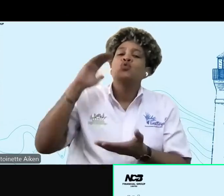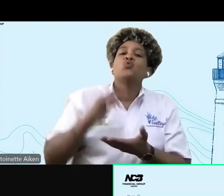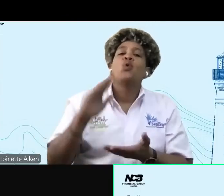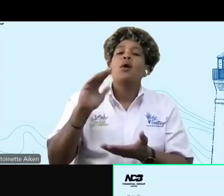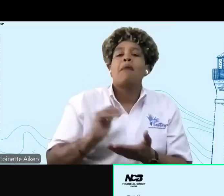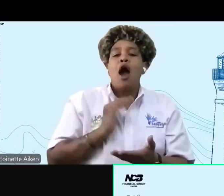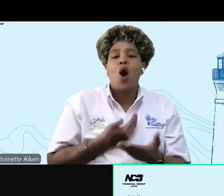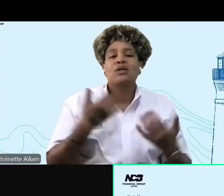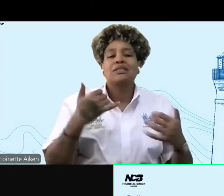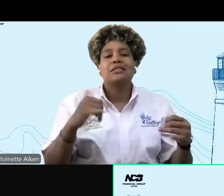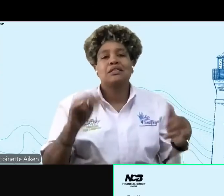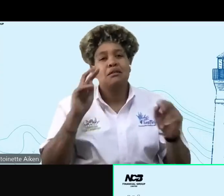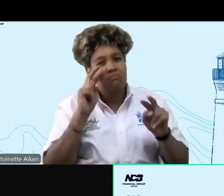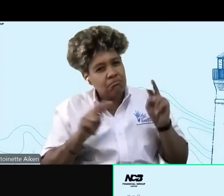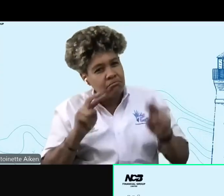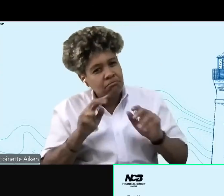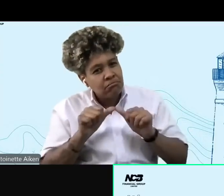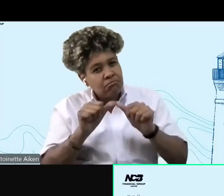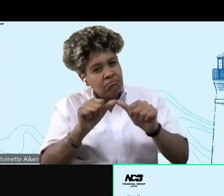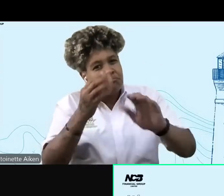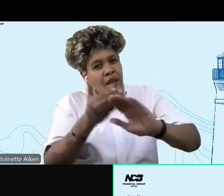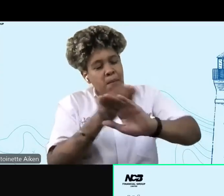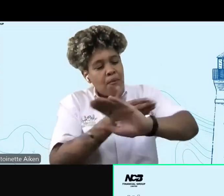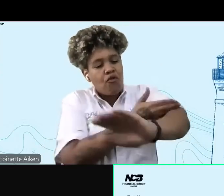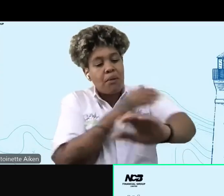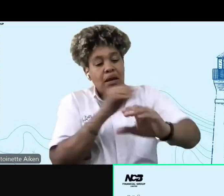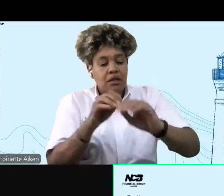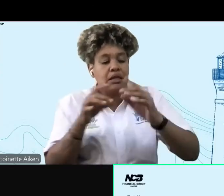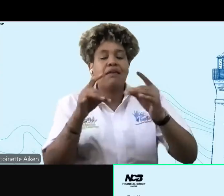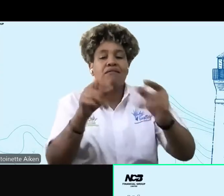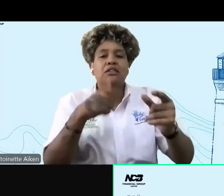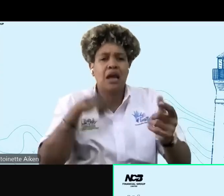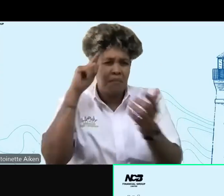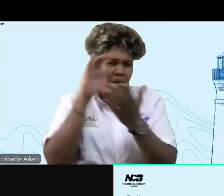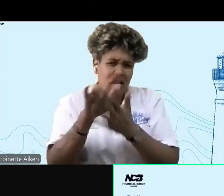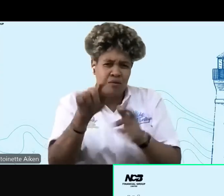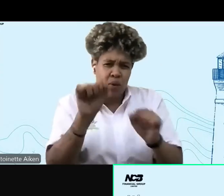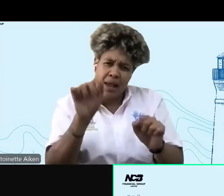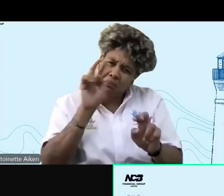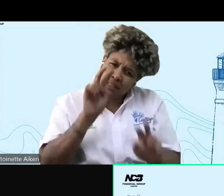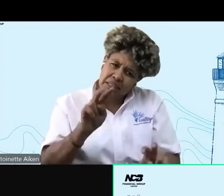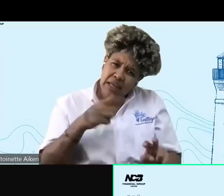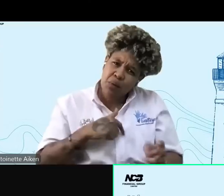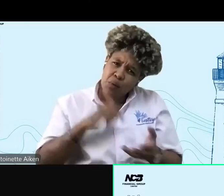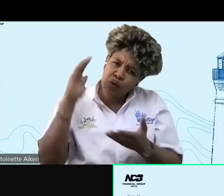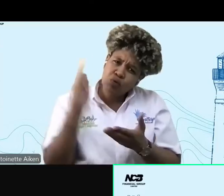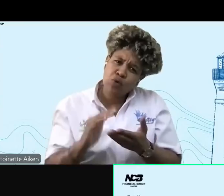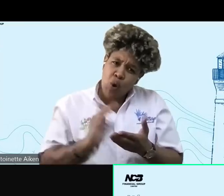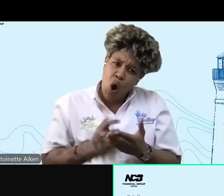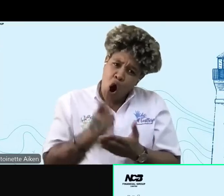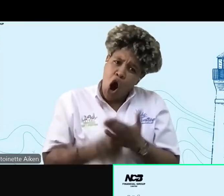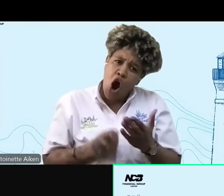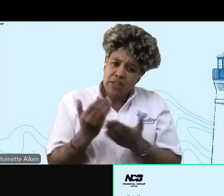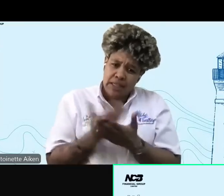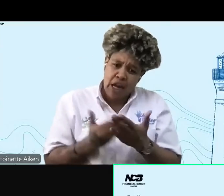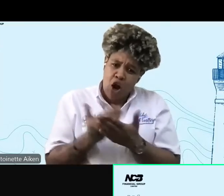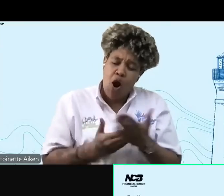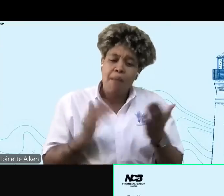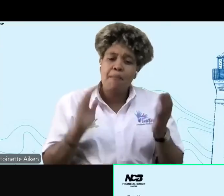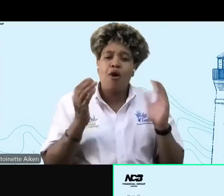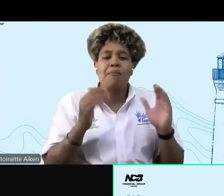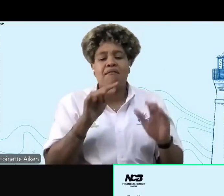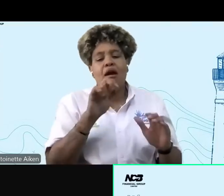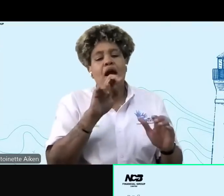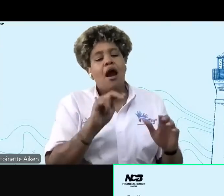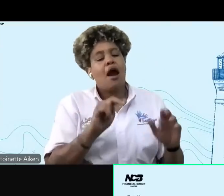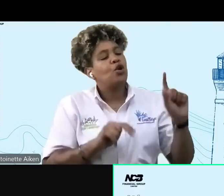our continuous improvement in efficiencies, which I believe you would be able to see that we have reduced our cost to income ratio at Guardian from 21